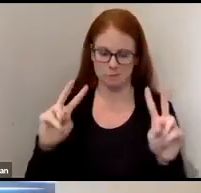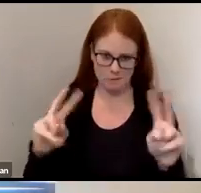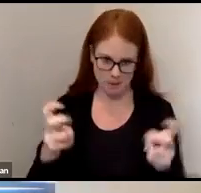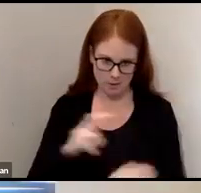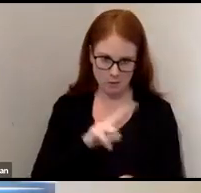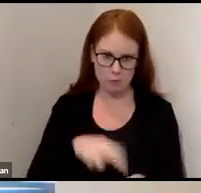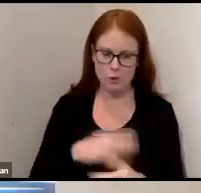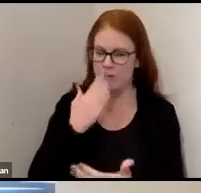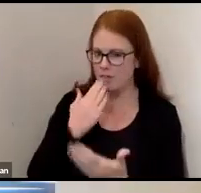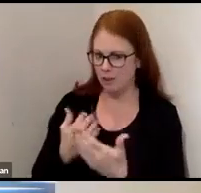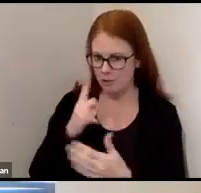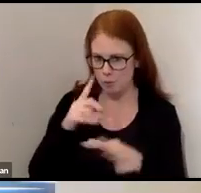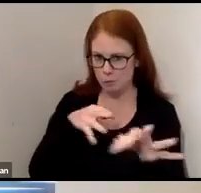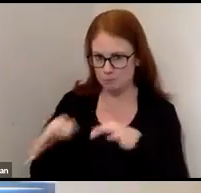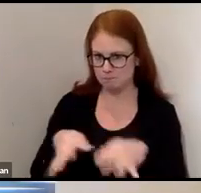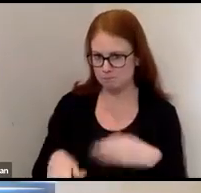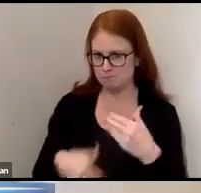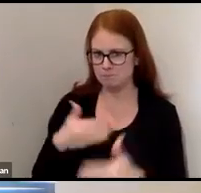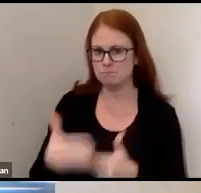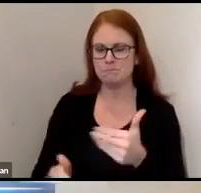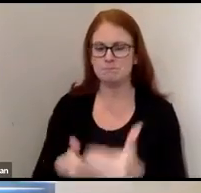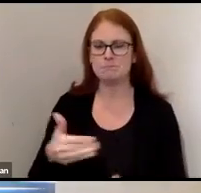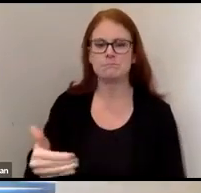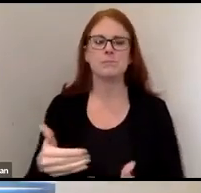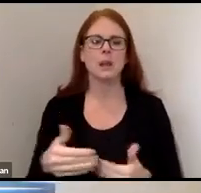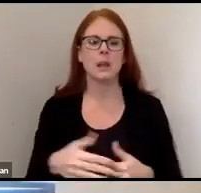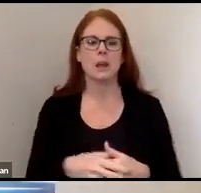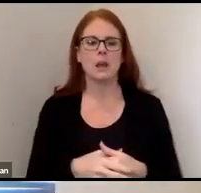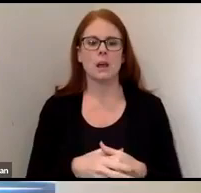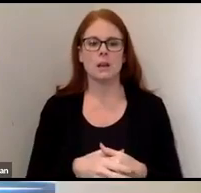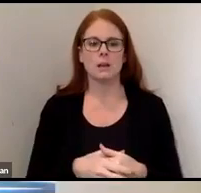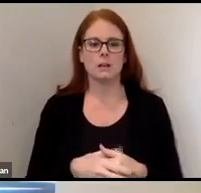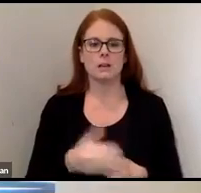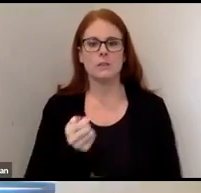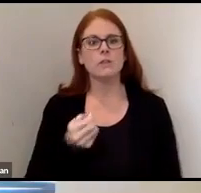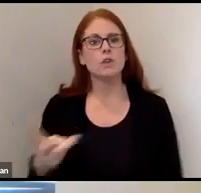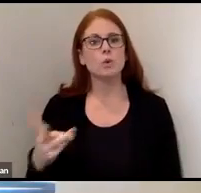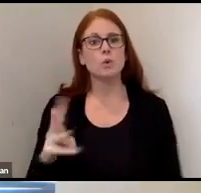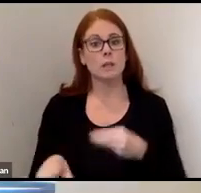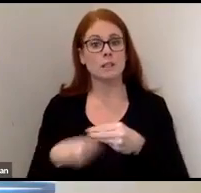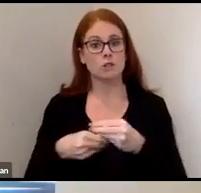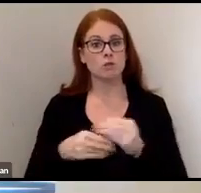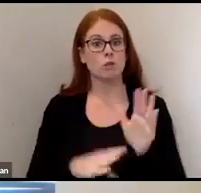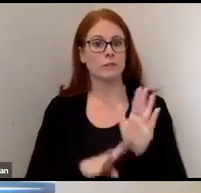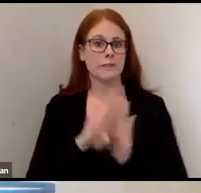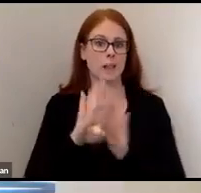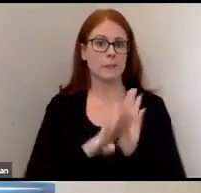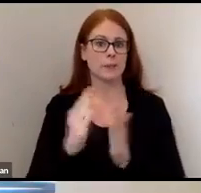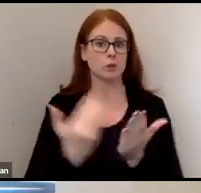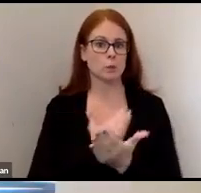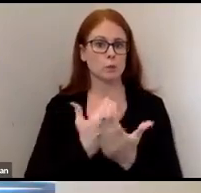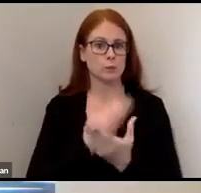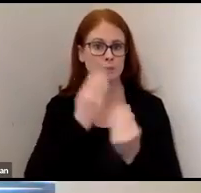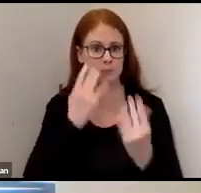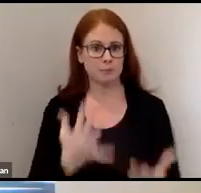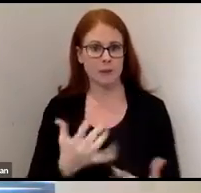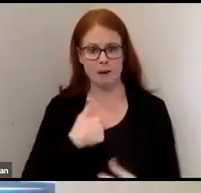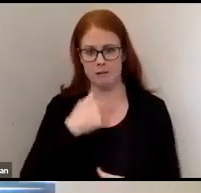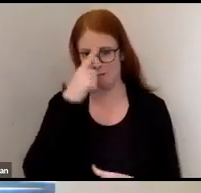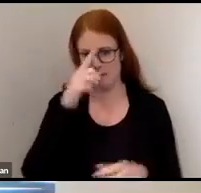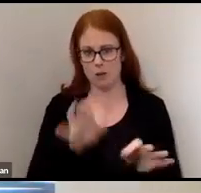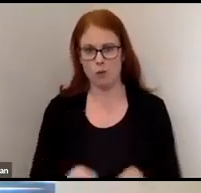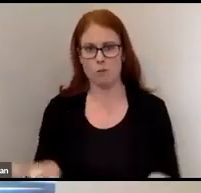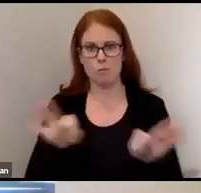you, Elizabeth, for explaining that process. Is a couple of additional development that I think it's important for